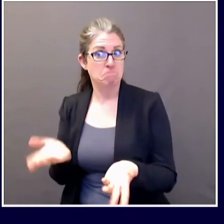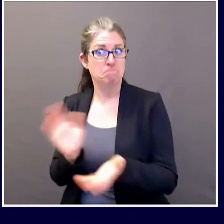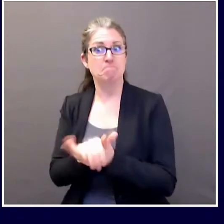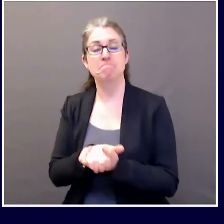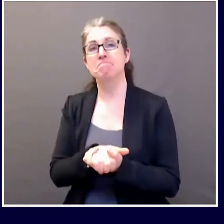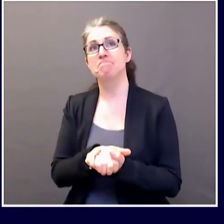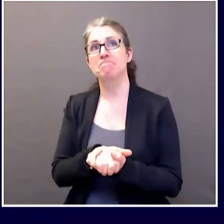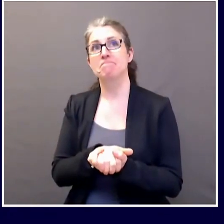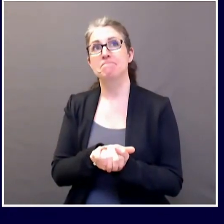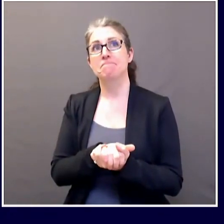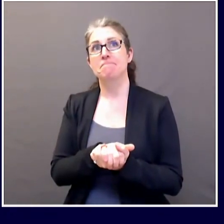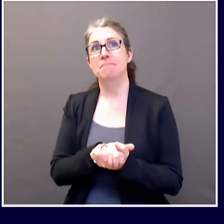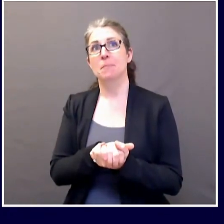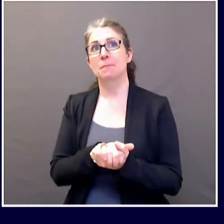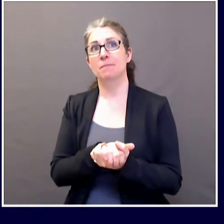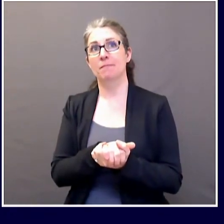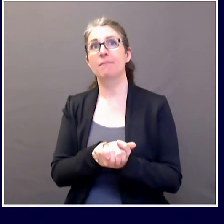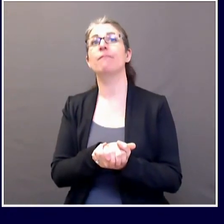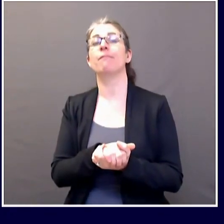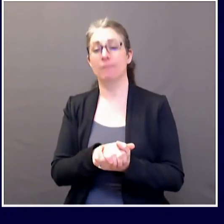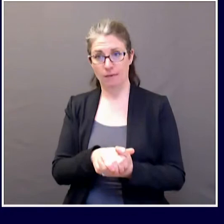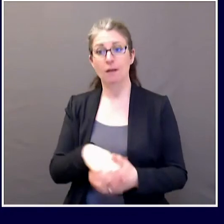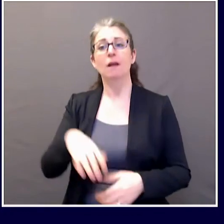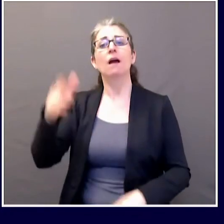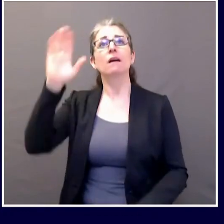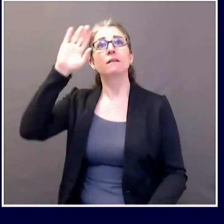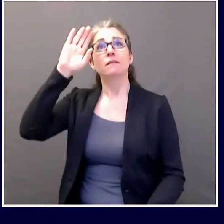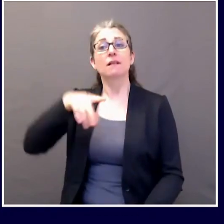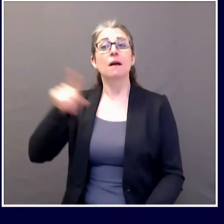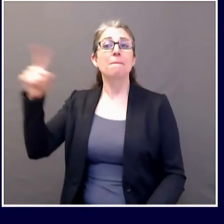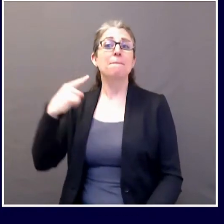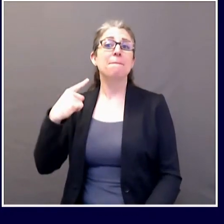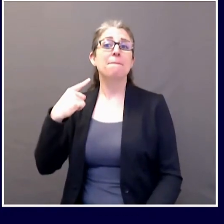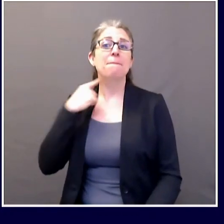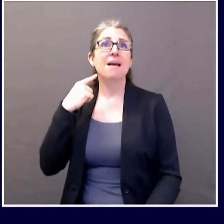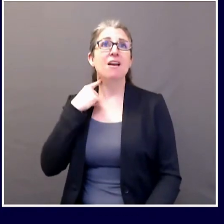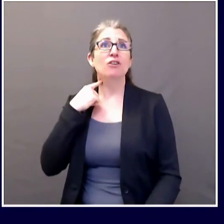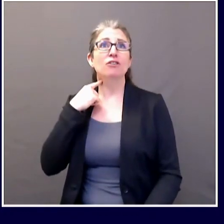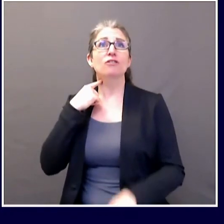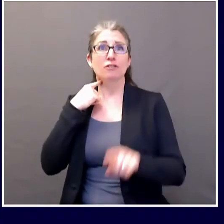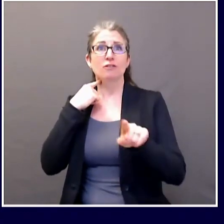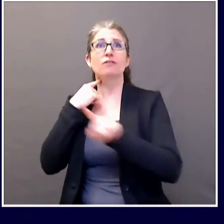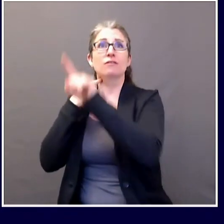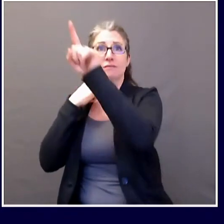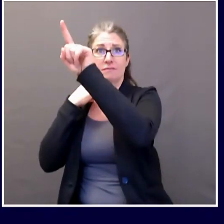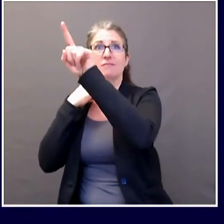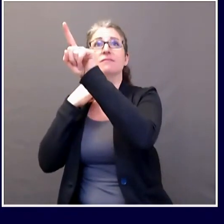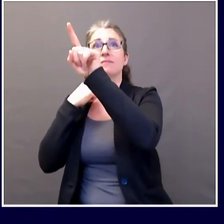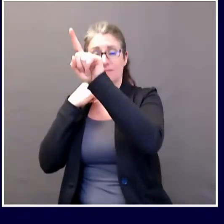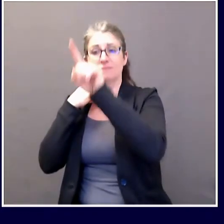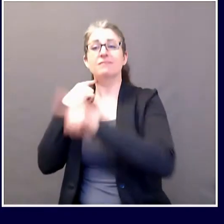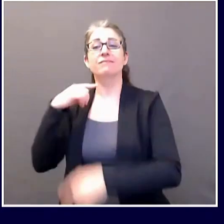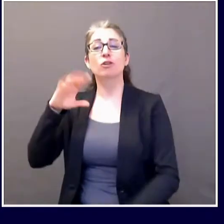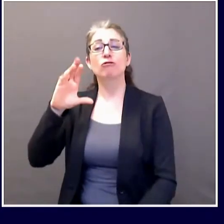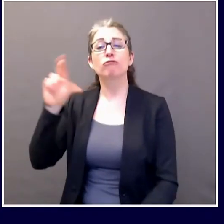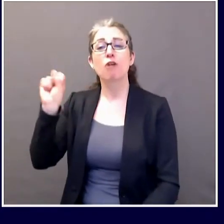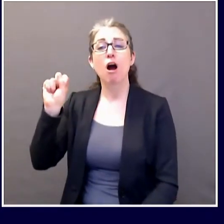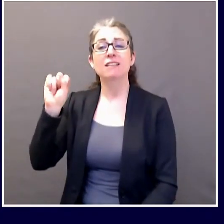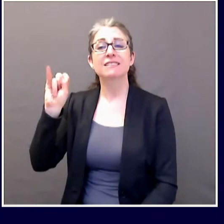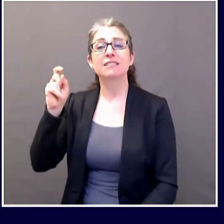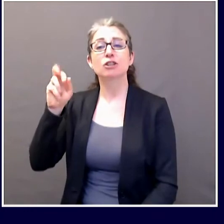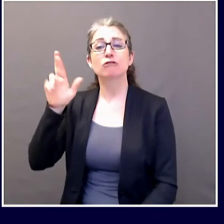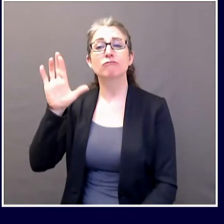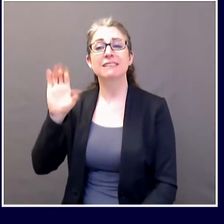Cross Insurance Center in Bangor, there are continuing to be appointments available for